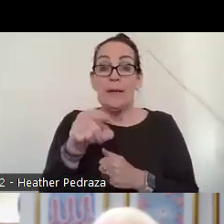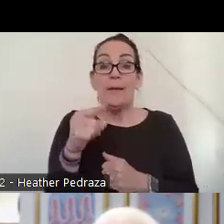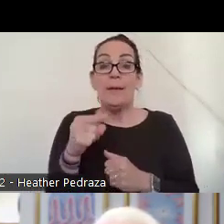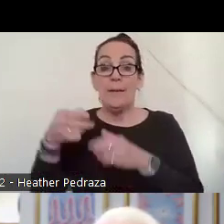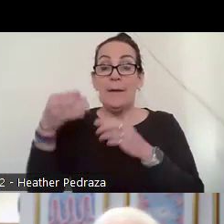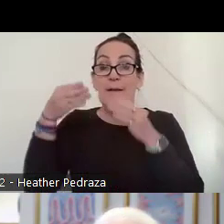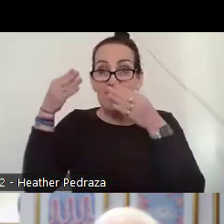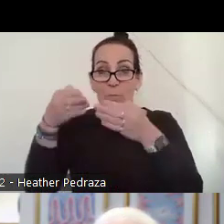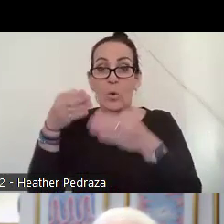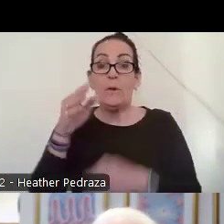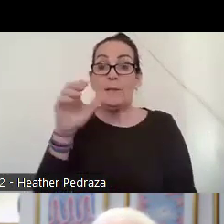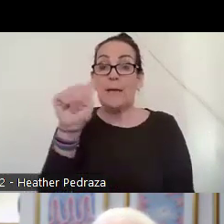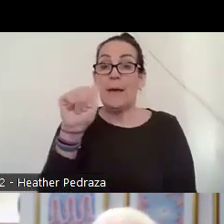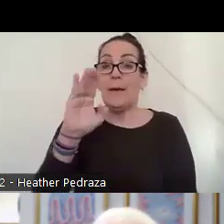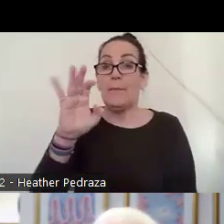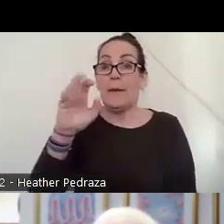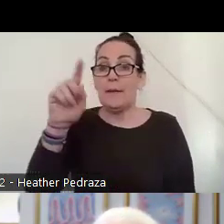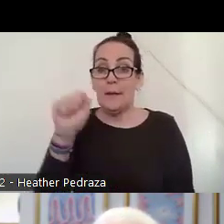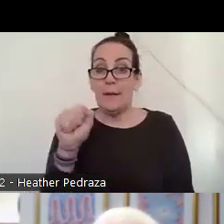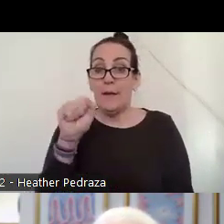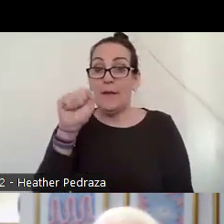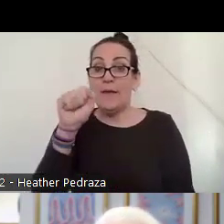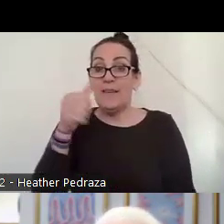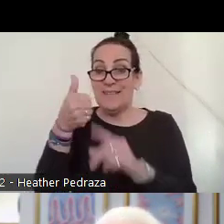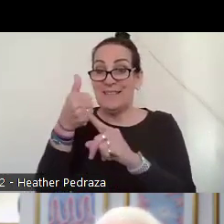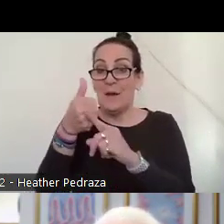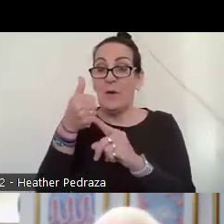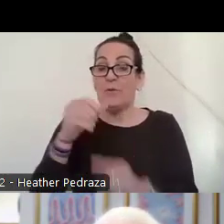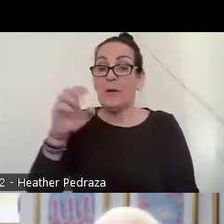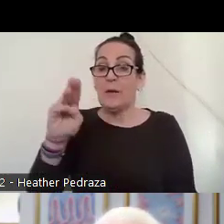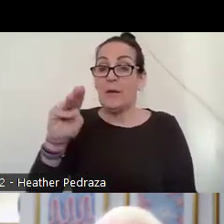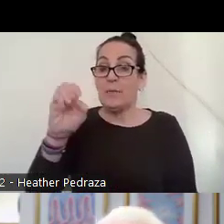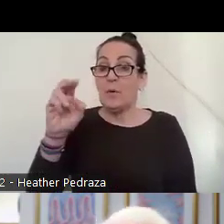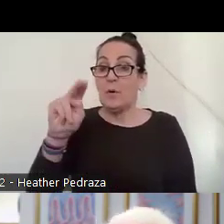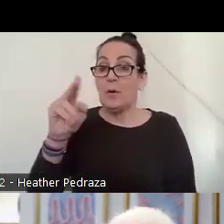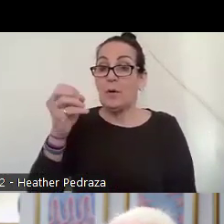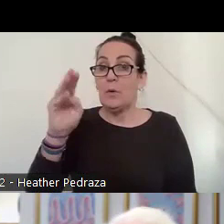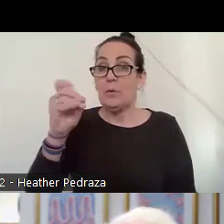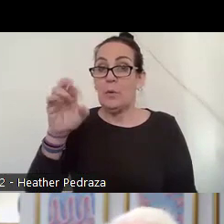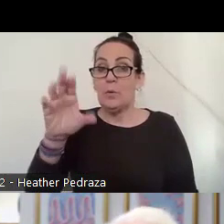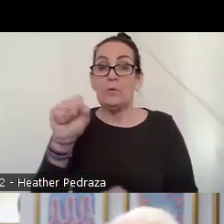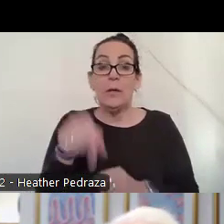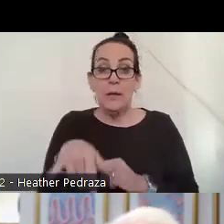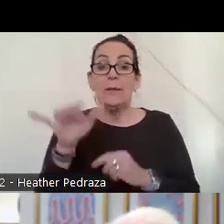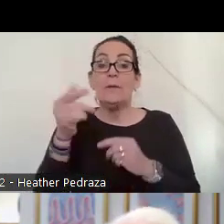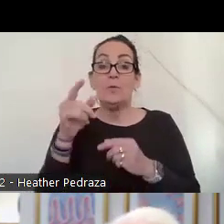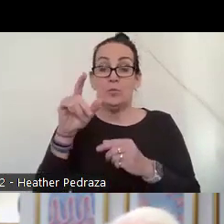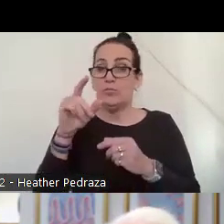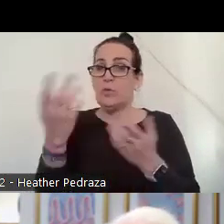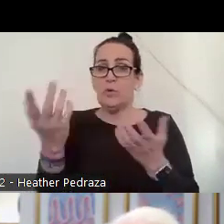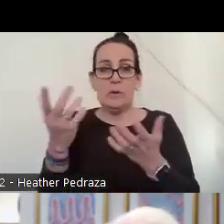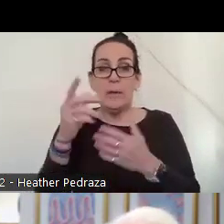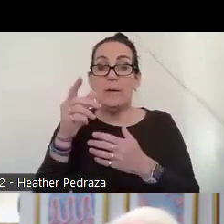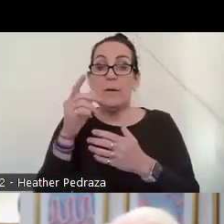monomers. There's a trial now carried out by Roche, and there will be soon one involving UCSD